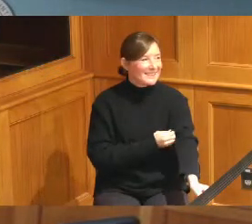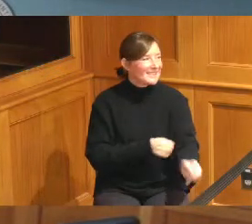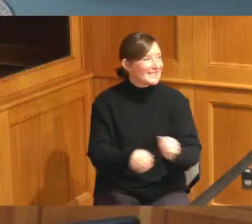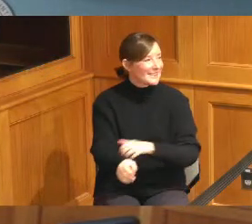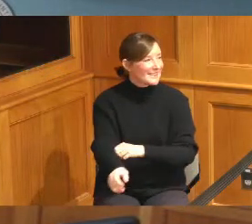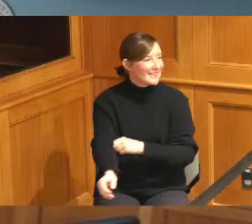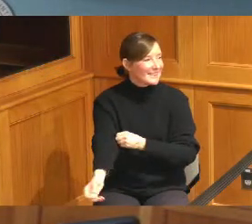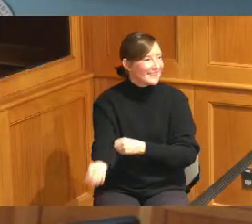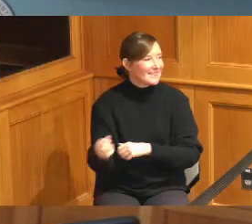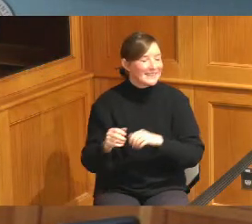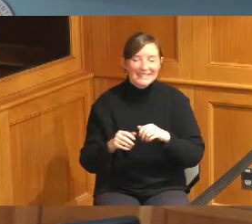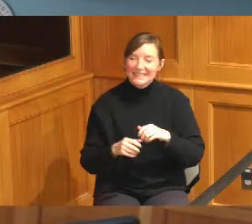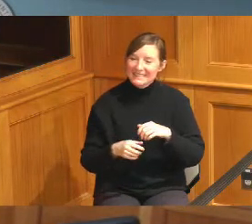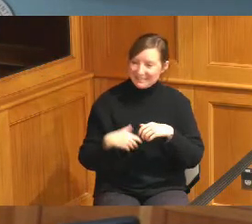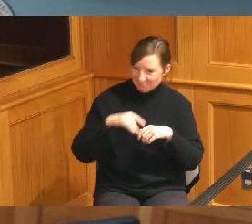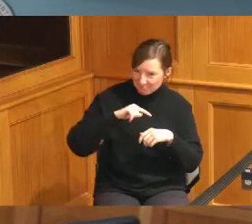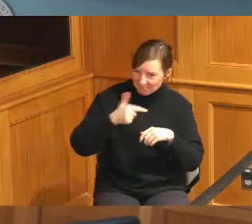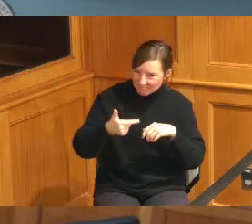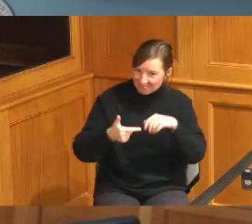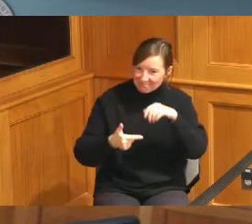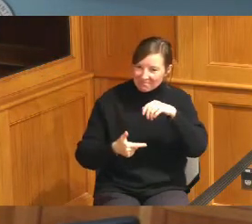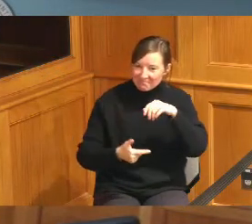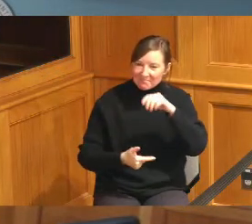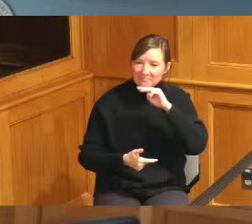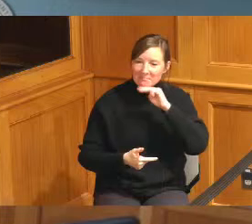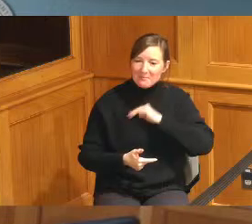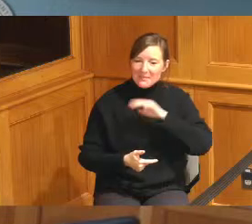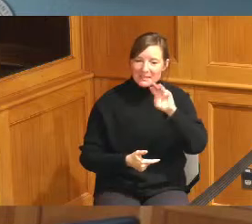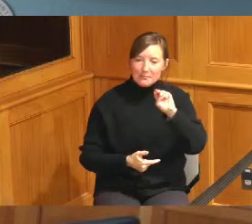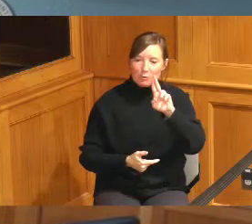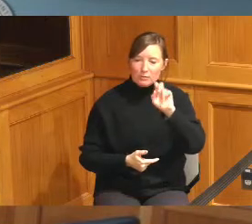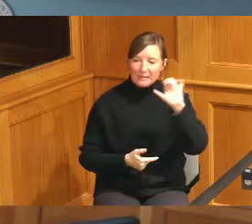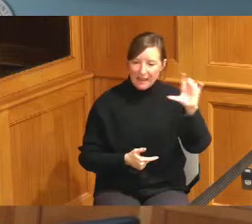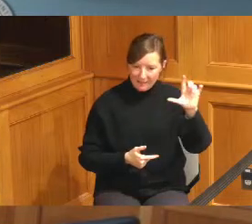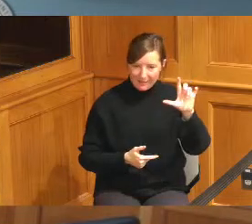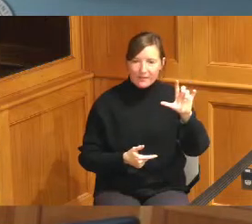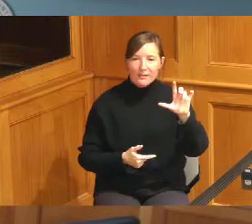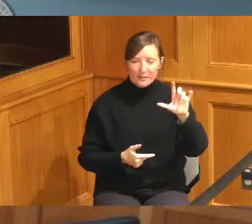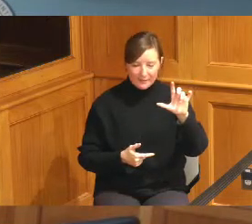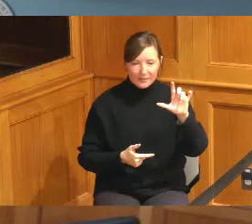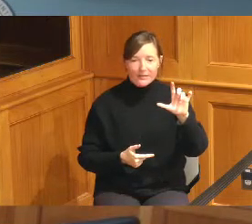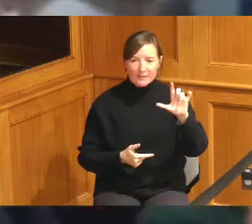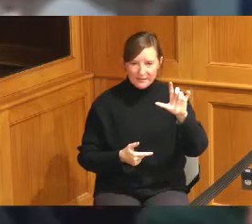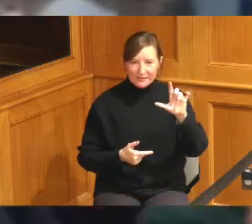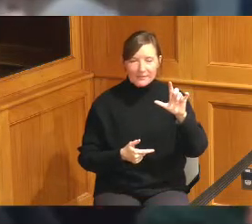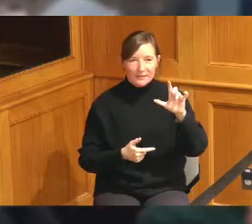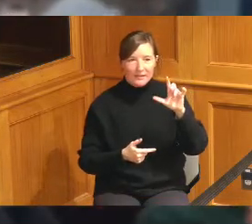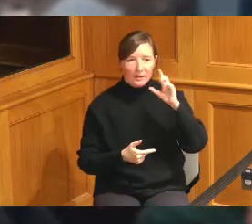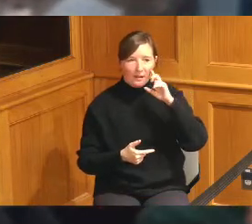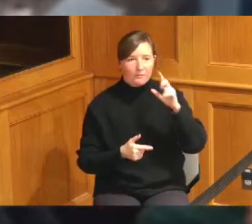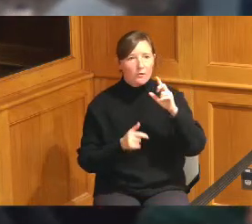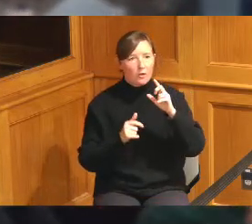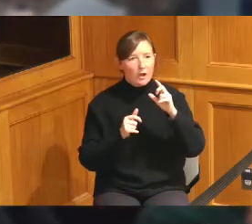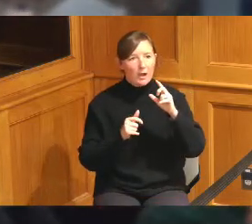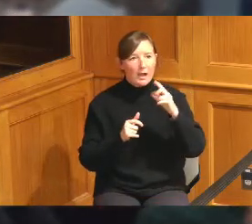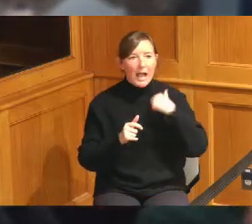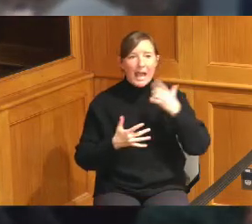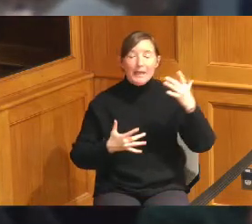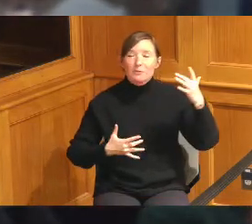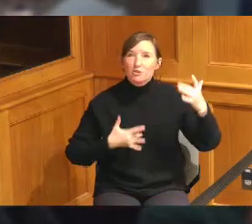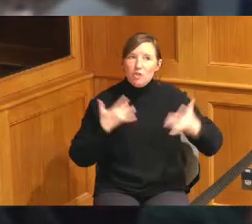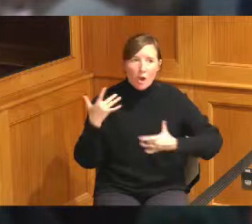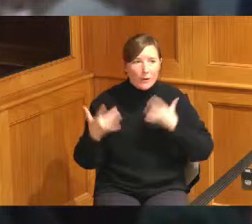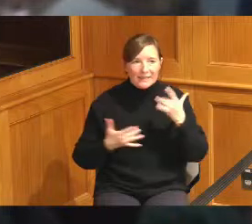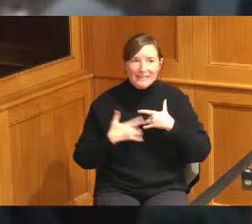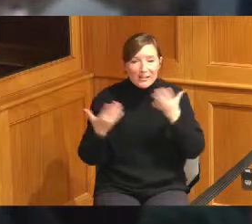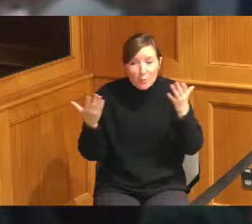Ms. Butel. Yes. Well, first of all, on behalf of our ambassadors, who's our president, Bridget Walker, I am so excited